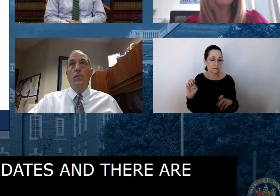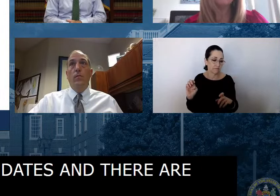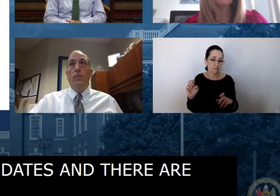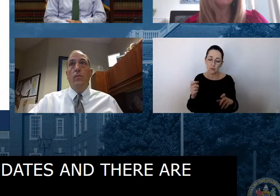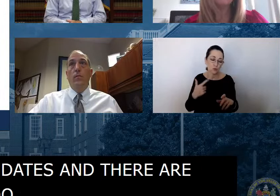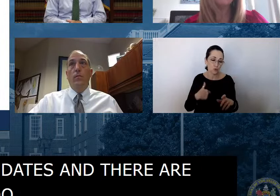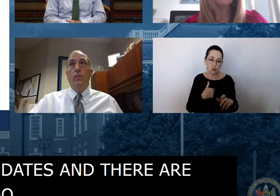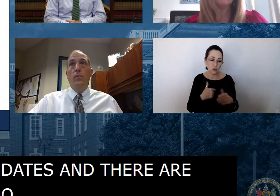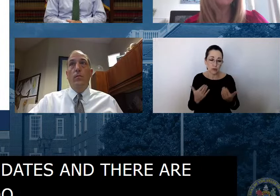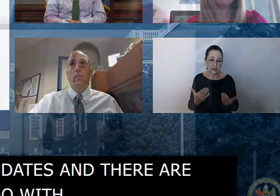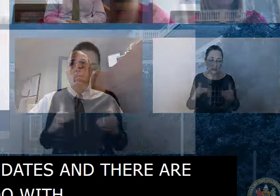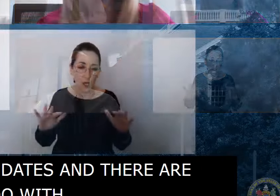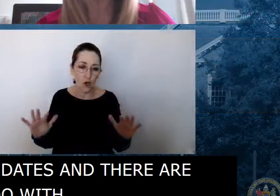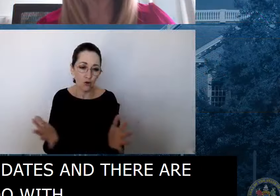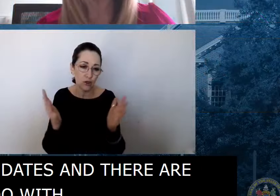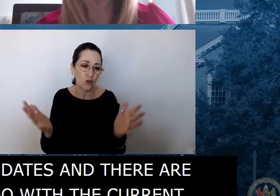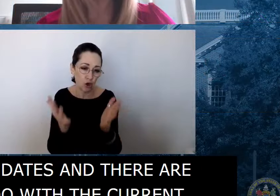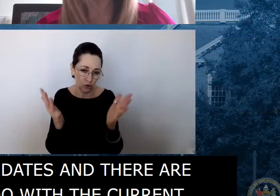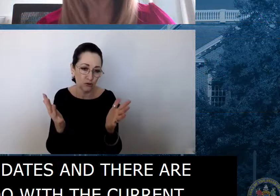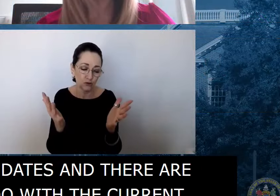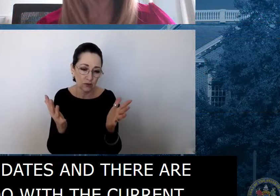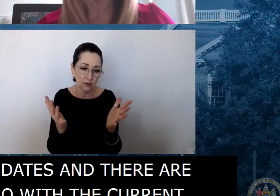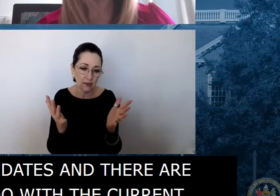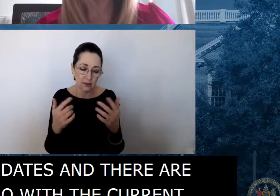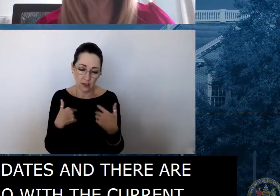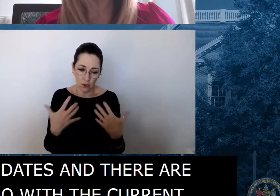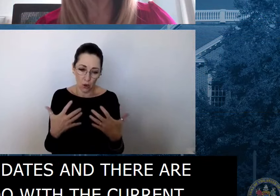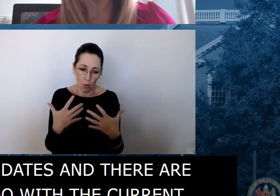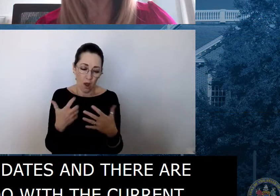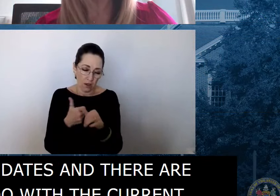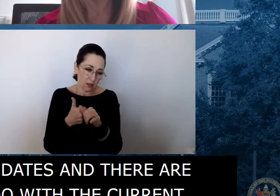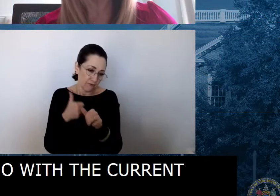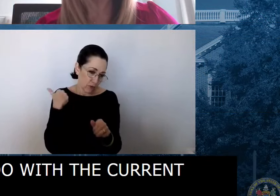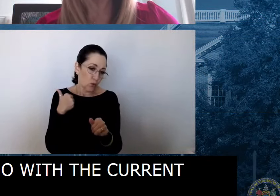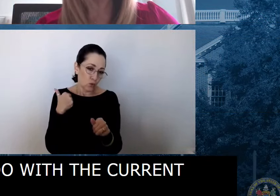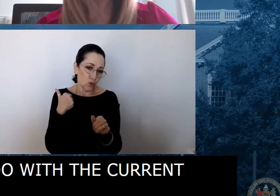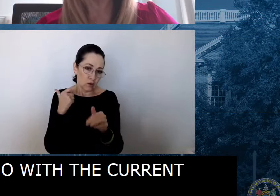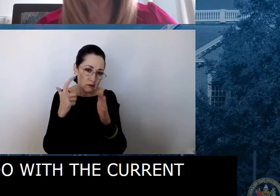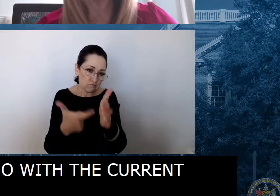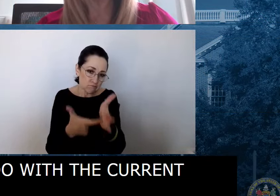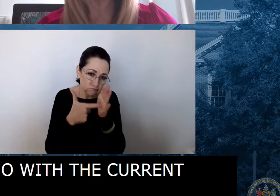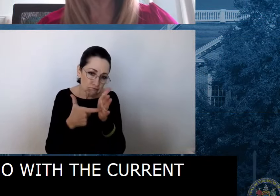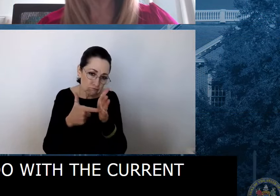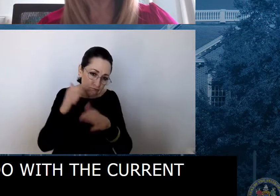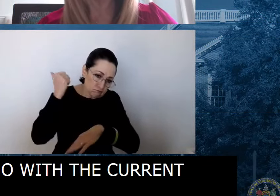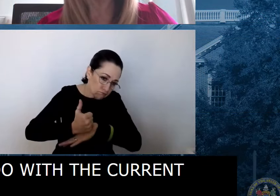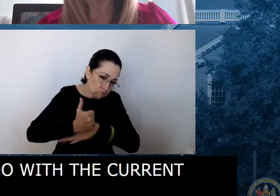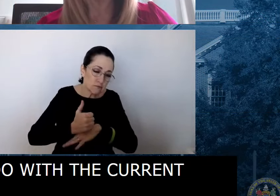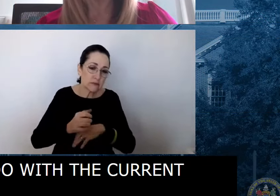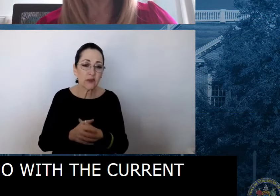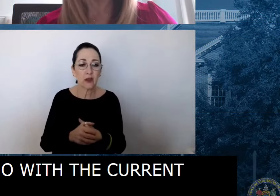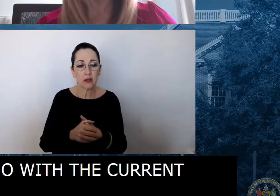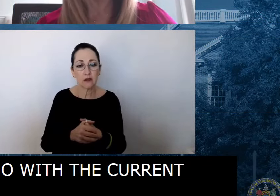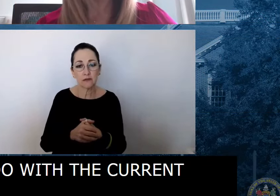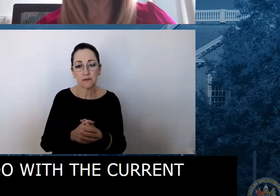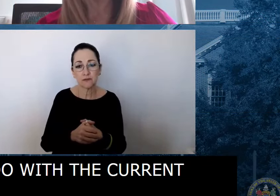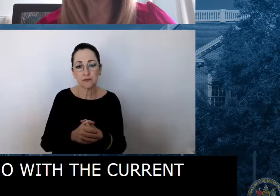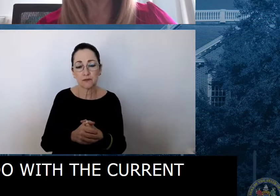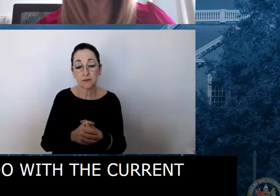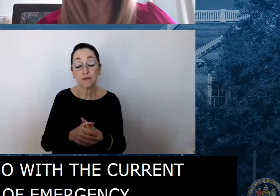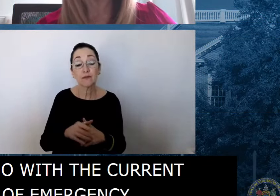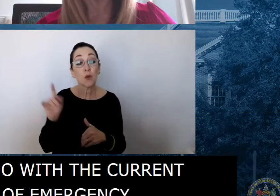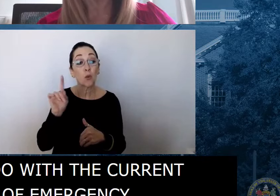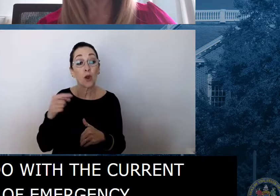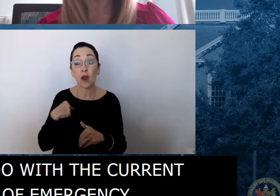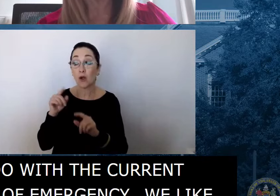encouraging folks. We like to avoid mandates like that, and the places that I go